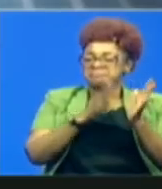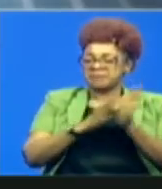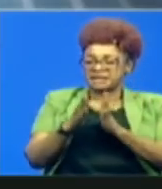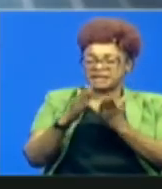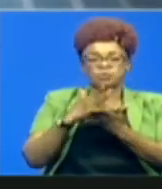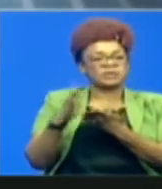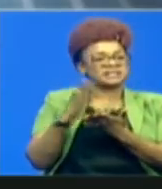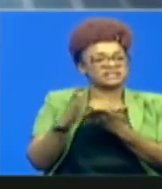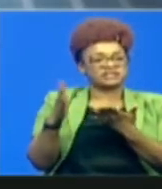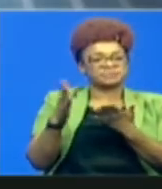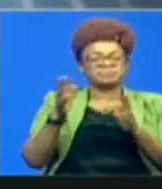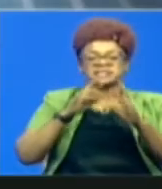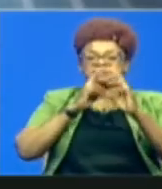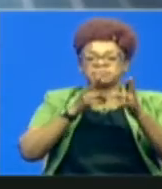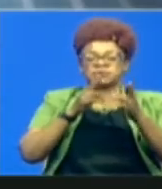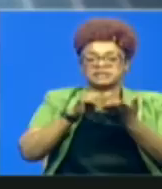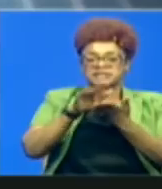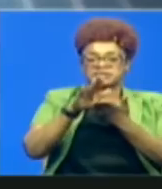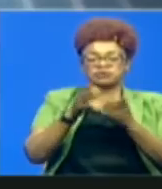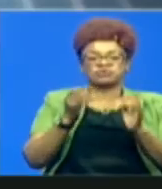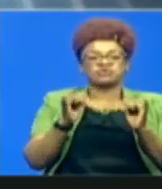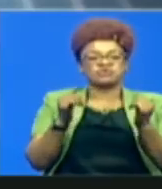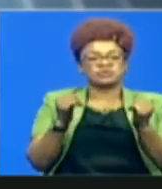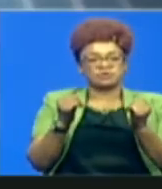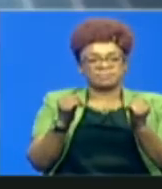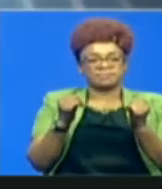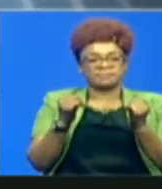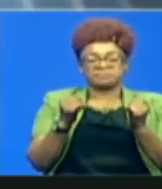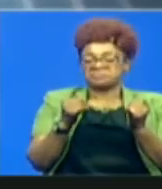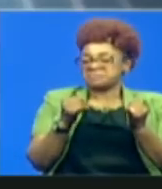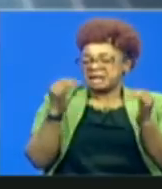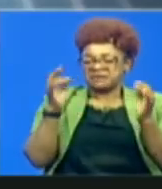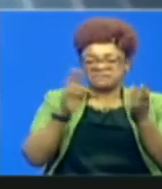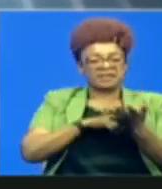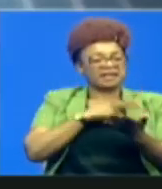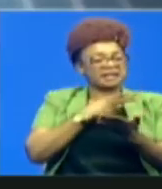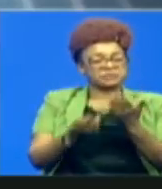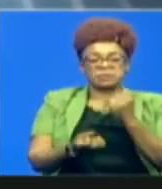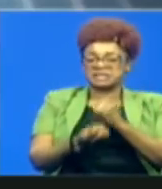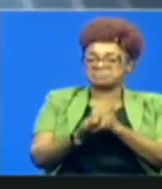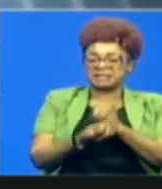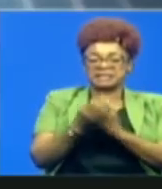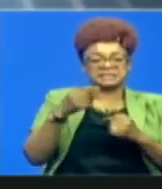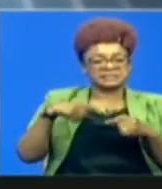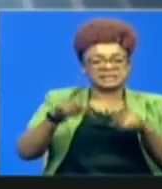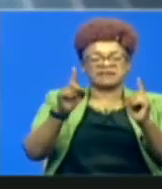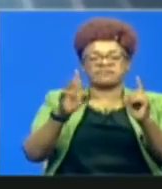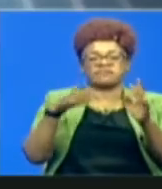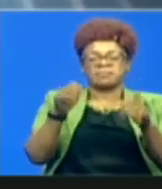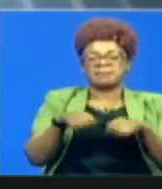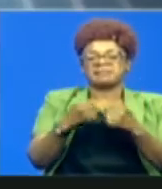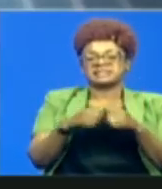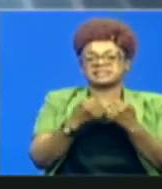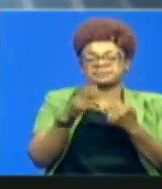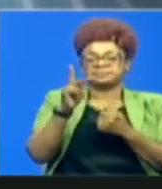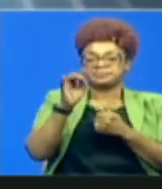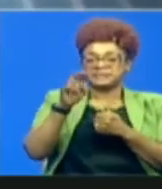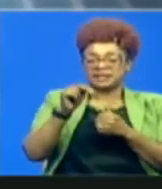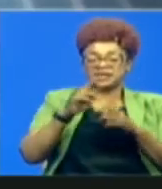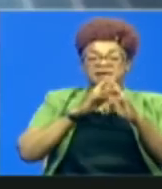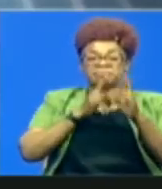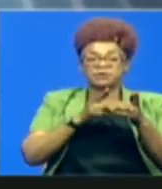in a response sent to newsrooms, the company attempted to explain itself out of the mess. But as Ken Majungu reports, their statement did